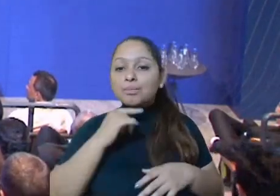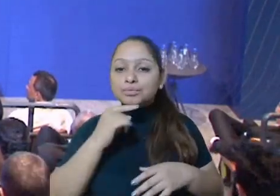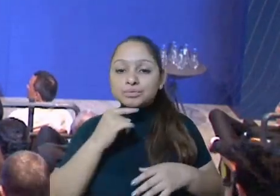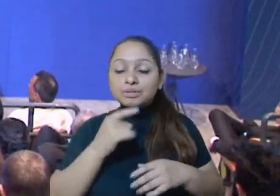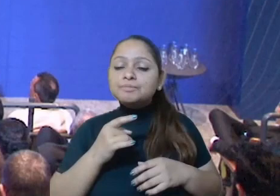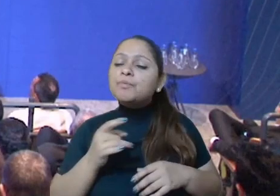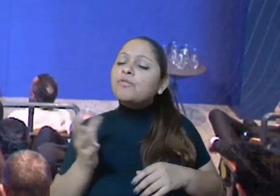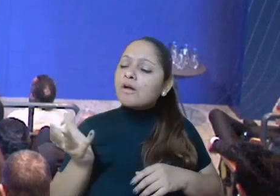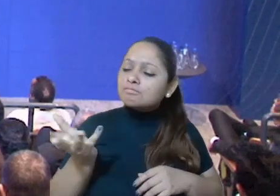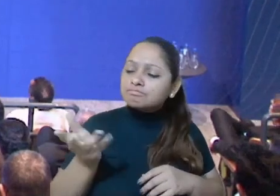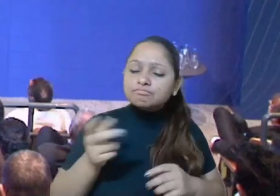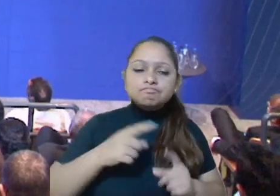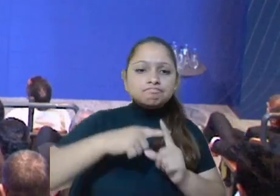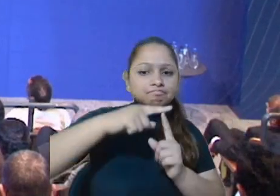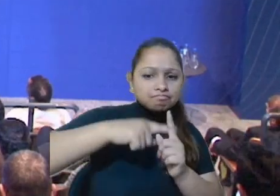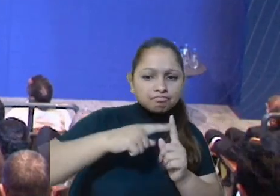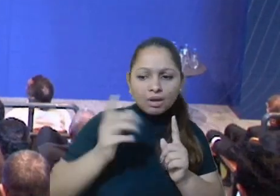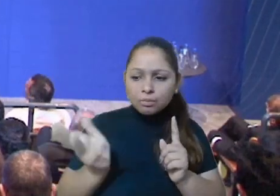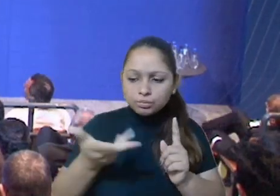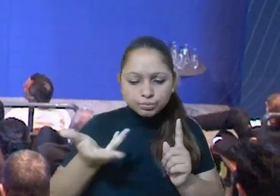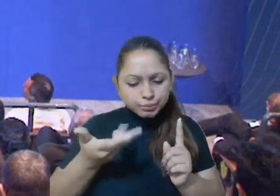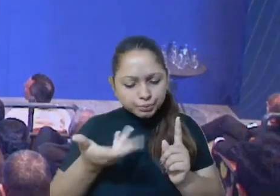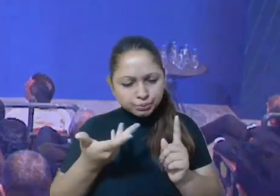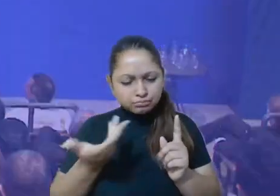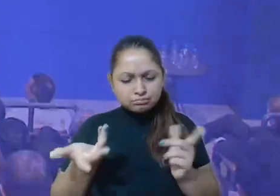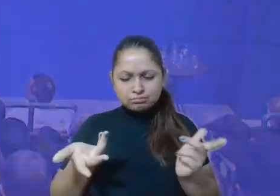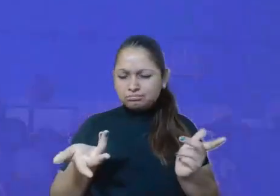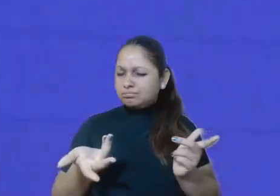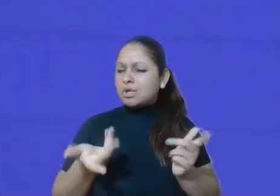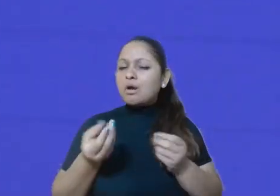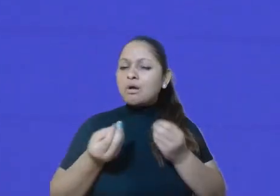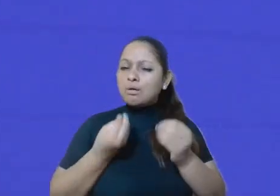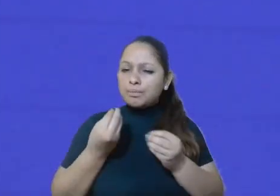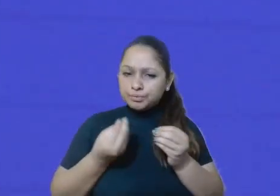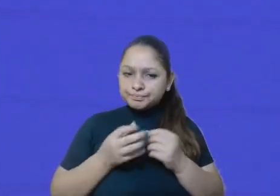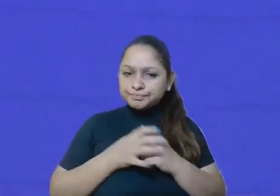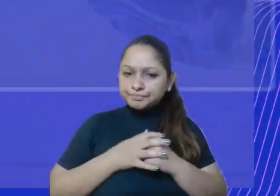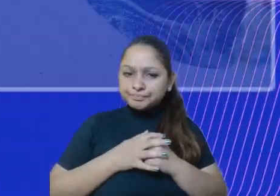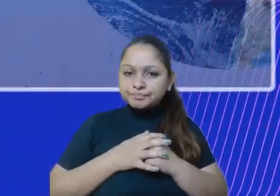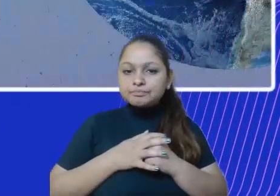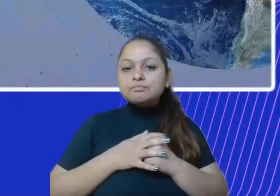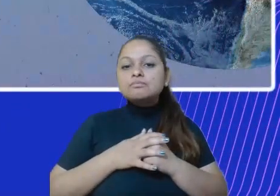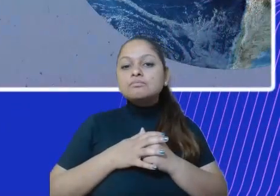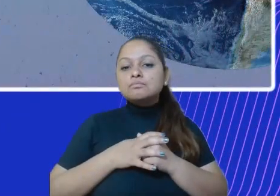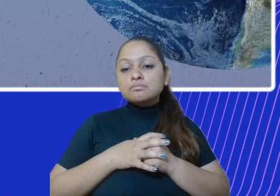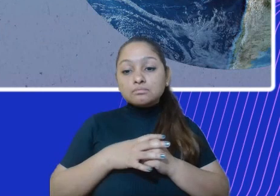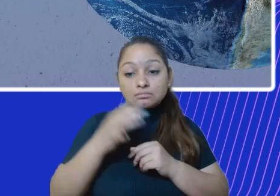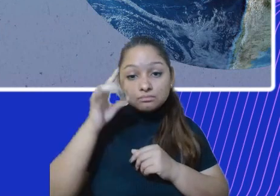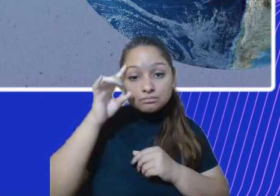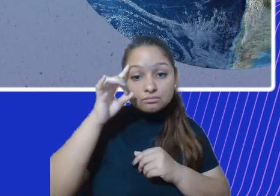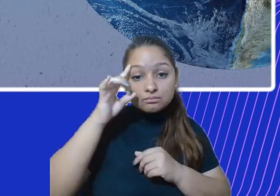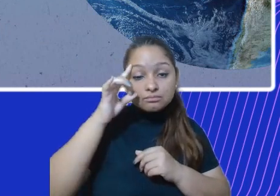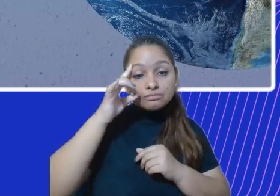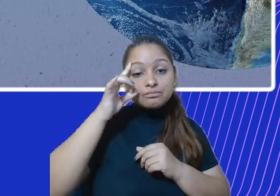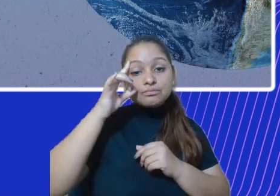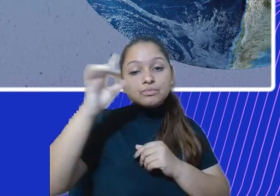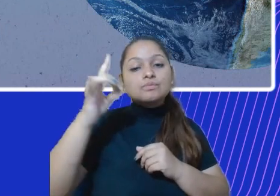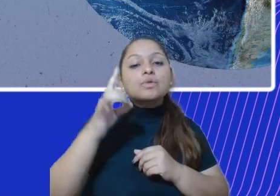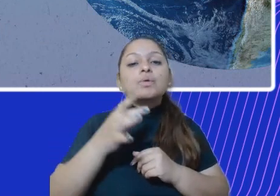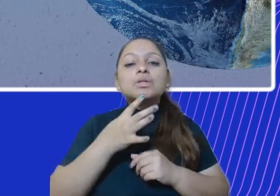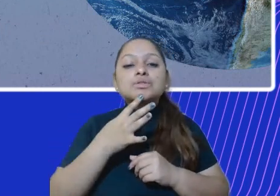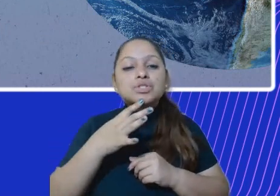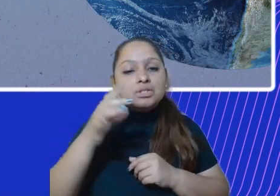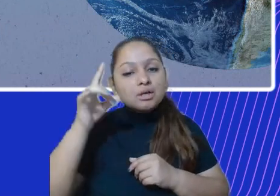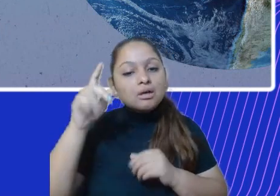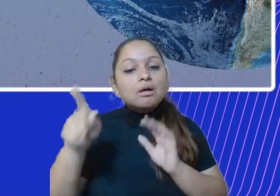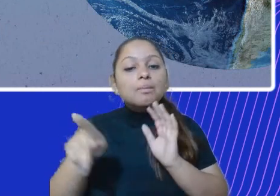climatic literacy, how do we see acceleration? Some numbers that are didetic is the land overcharge